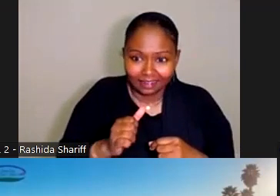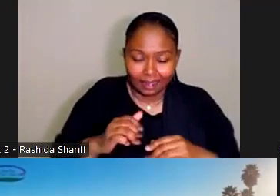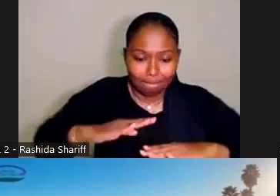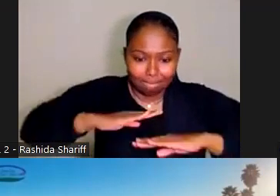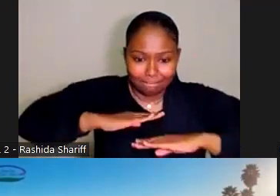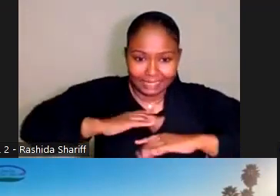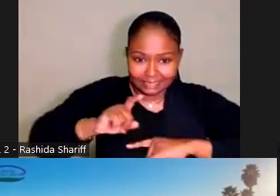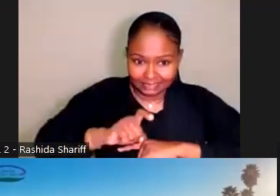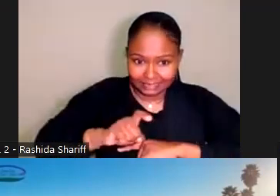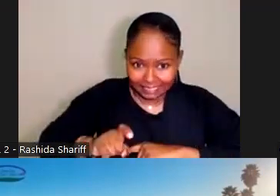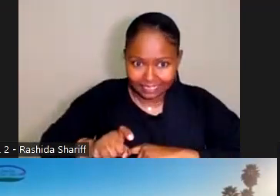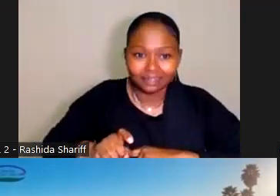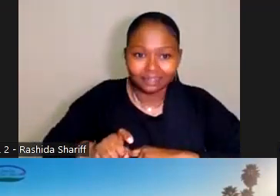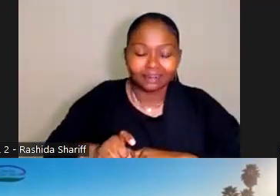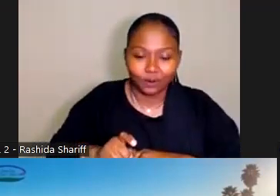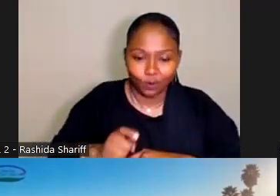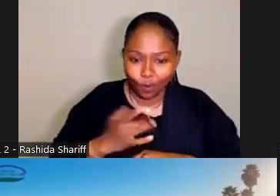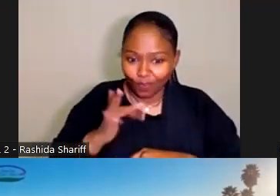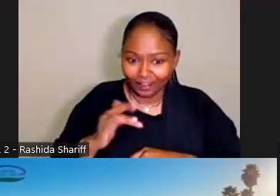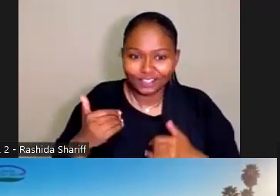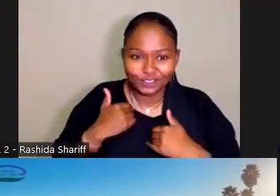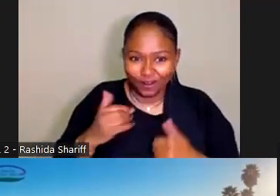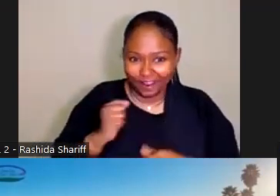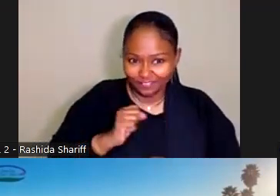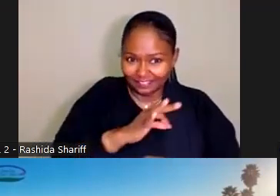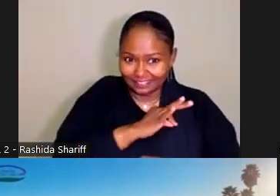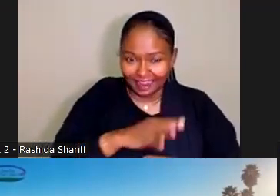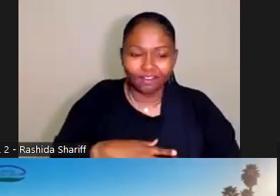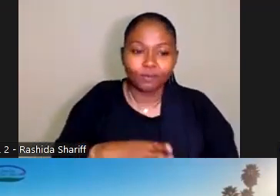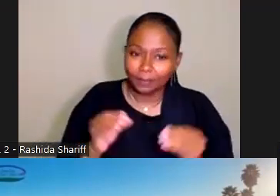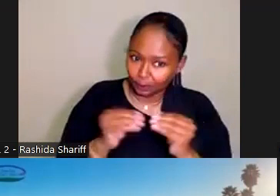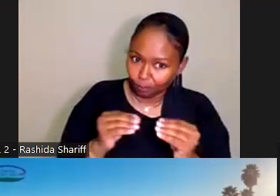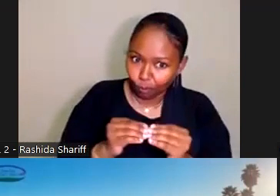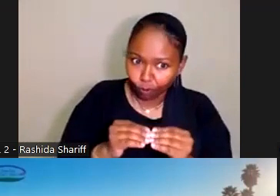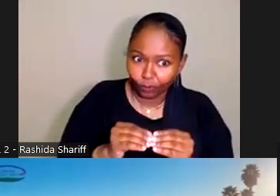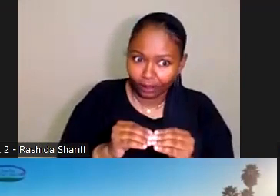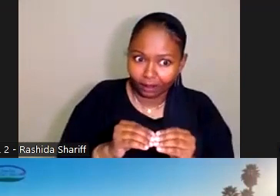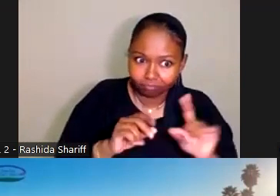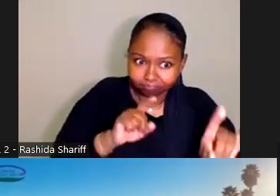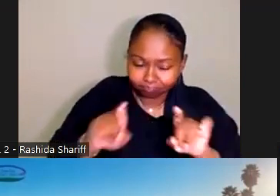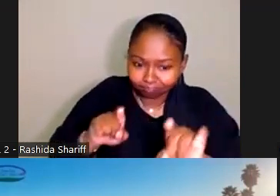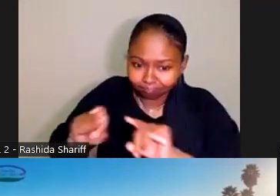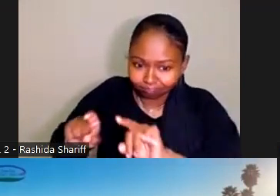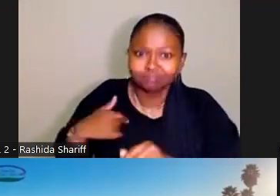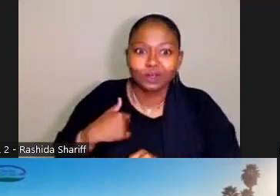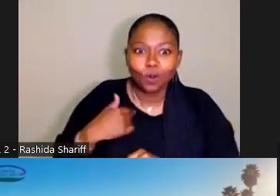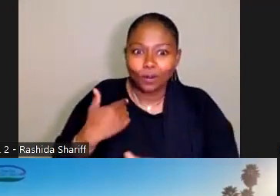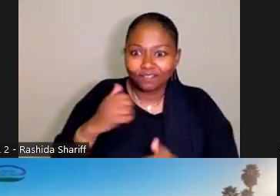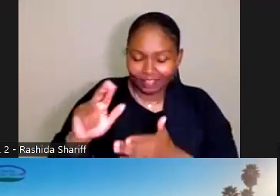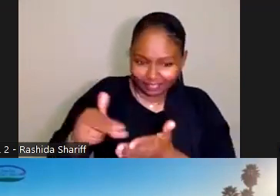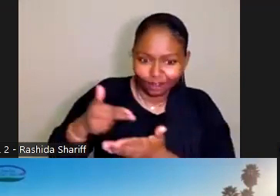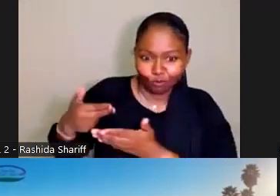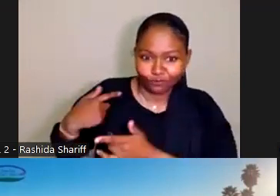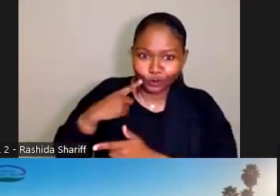the staff for right now, but we need the more we go out there, the more referrals we get, but we are working very hard to meet those referrals of a